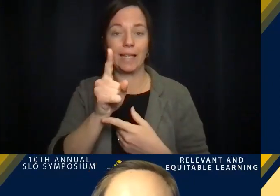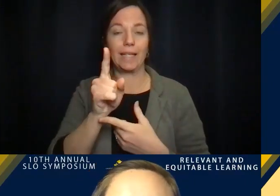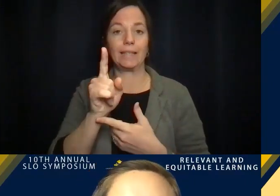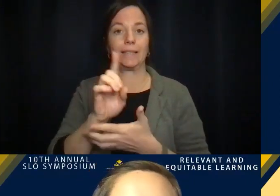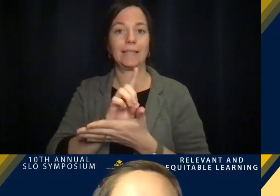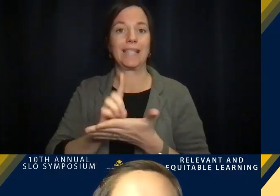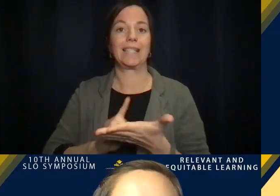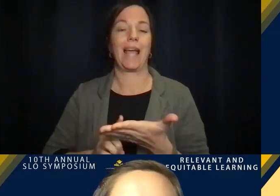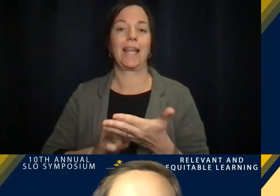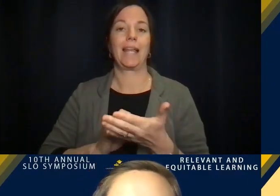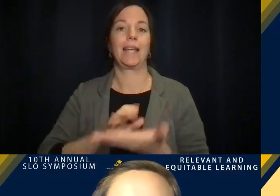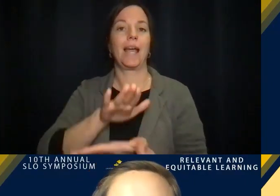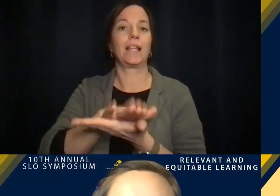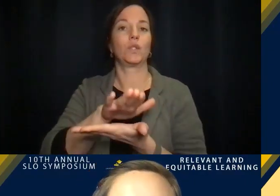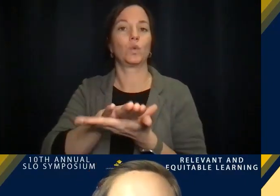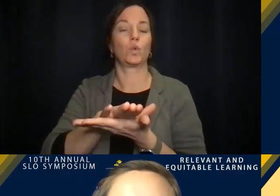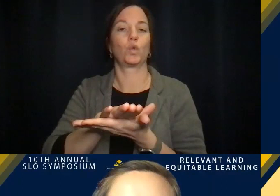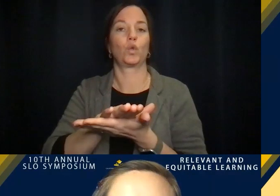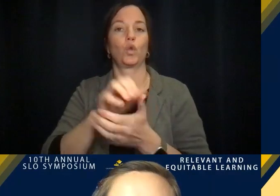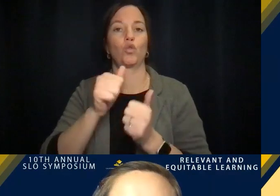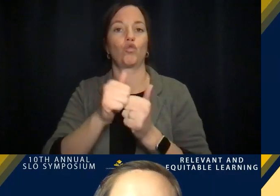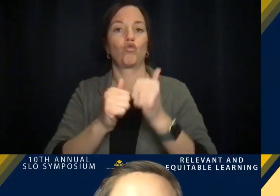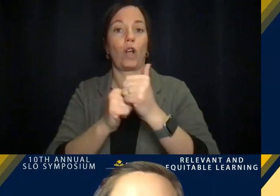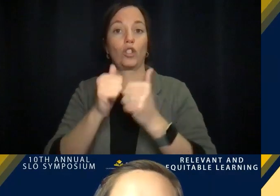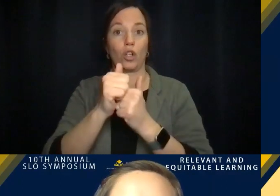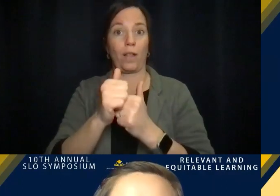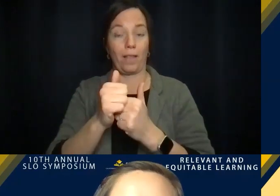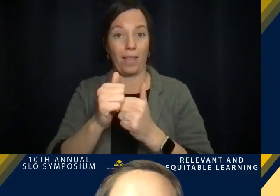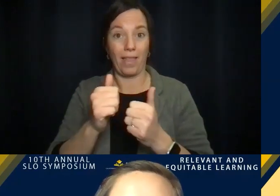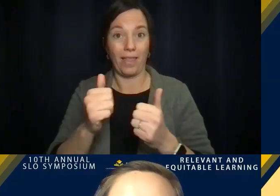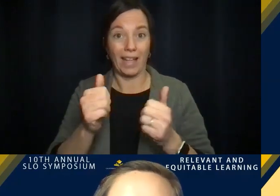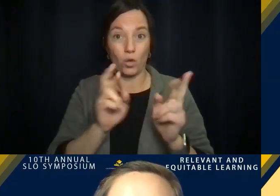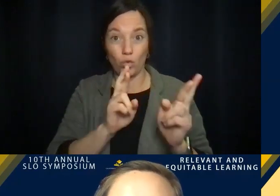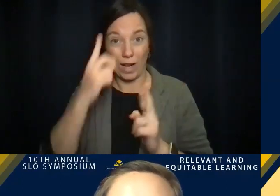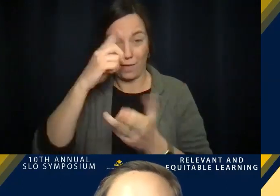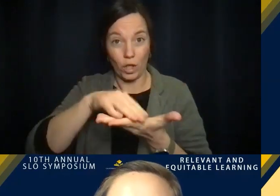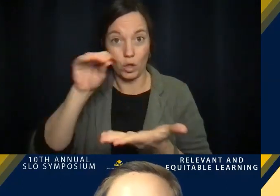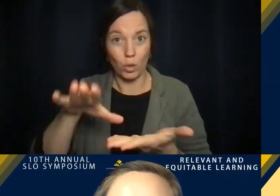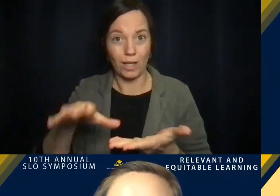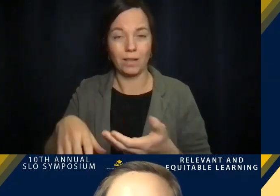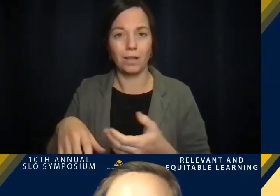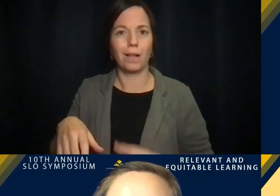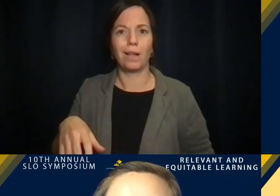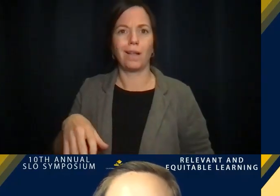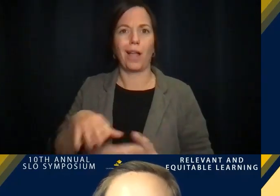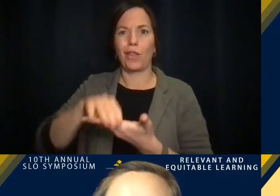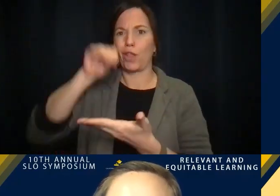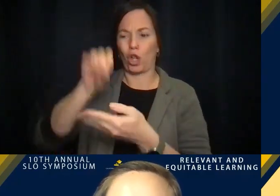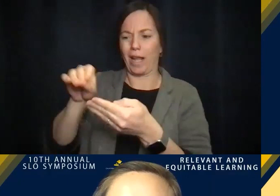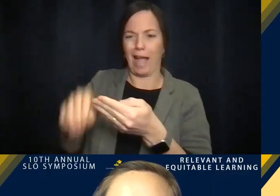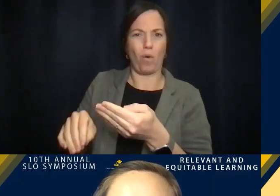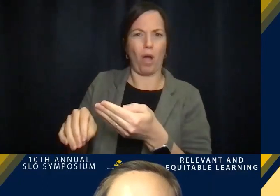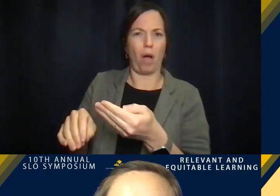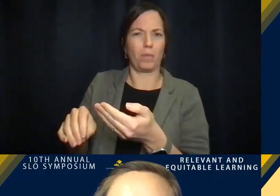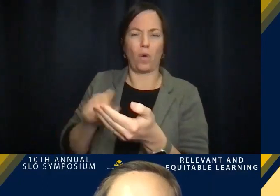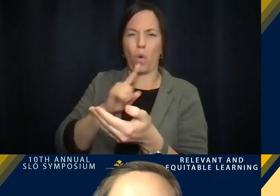institutional structure that is student ready, the outcomes, learning outcomes, are your best friend. They're